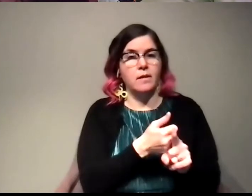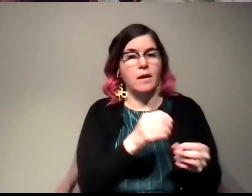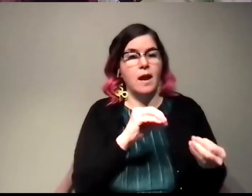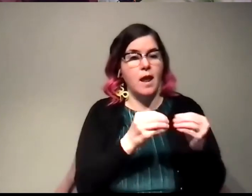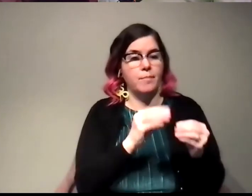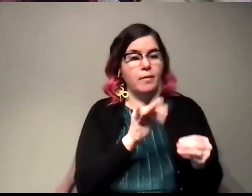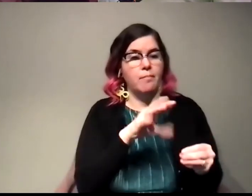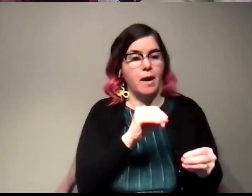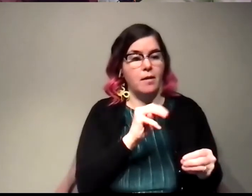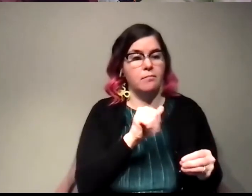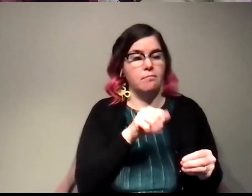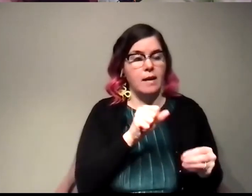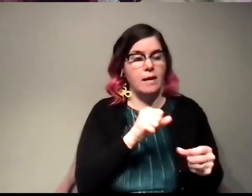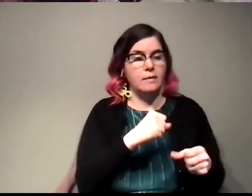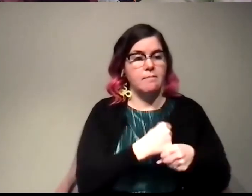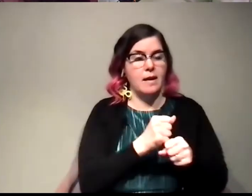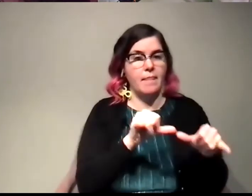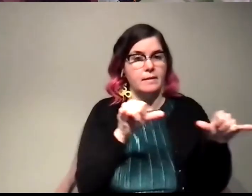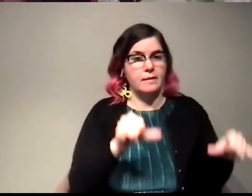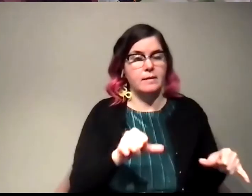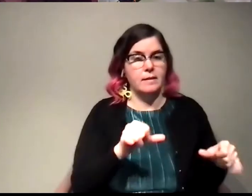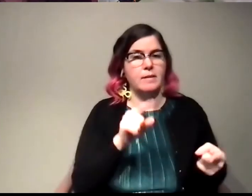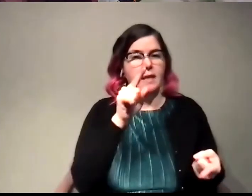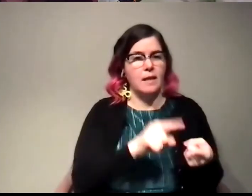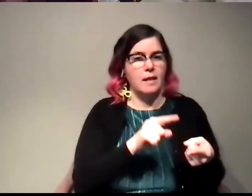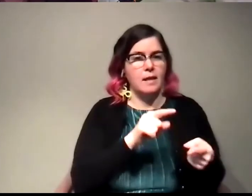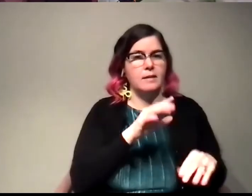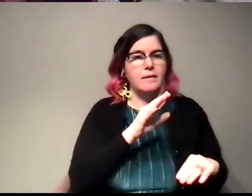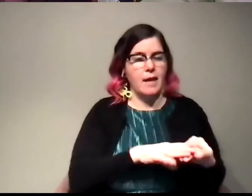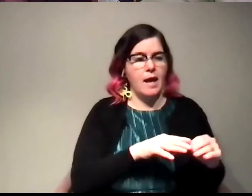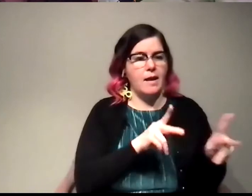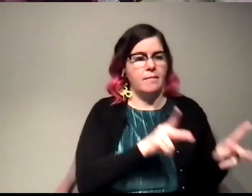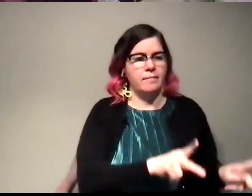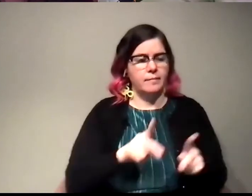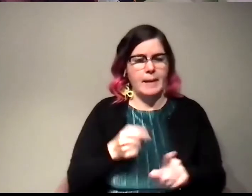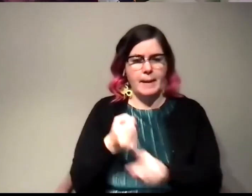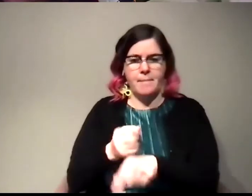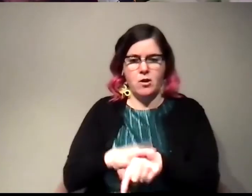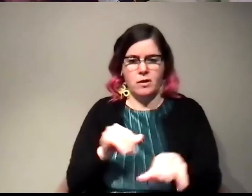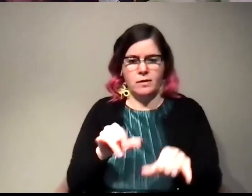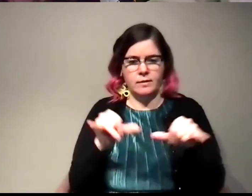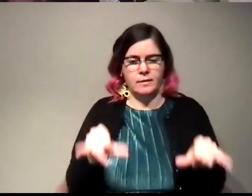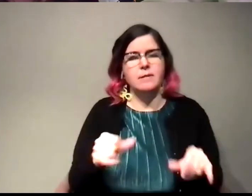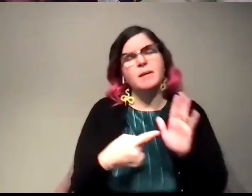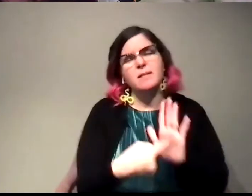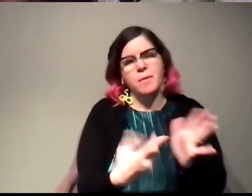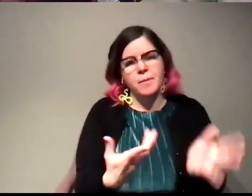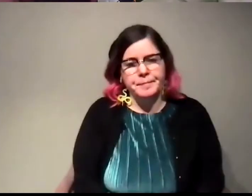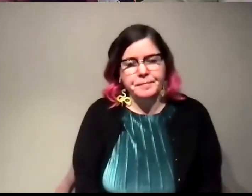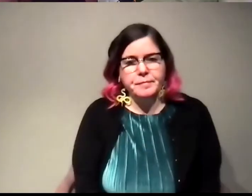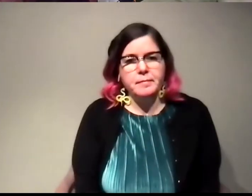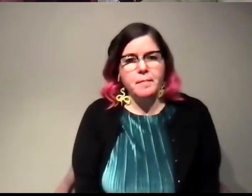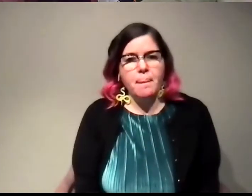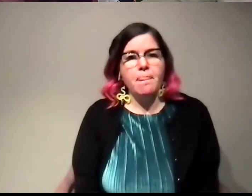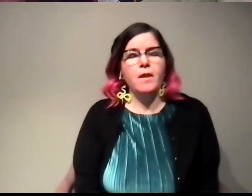that it creates in the system is way less than its actual proportional impact on the system. So one good example of this would be the